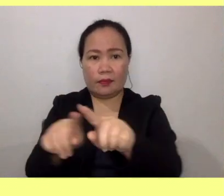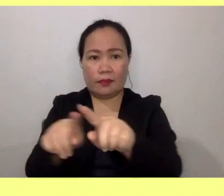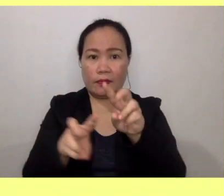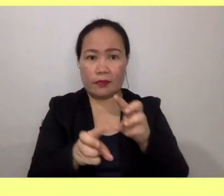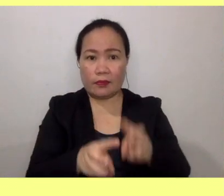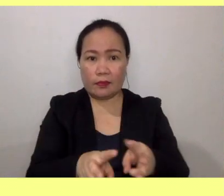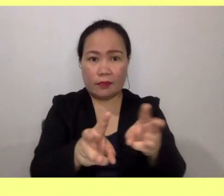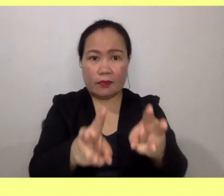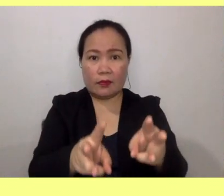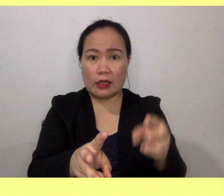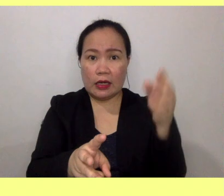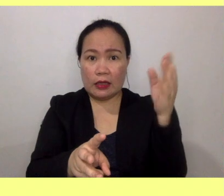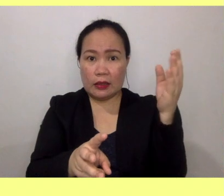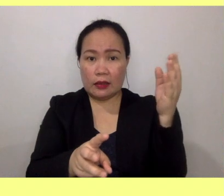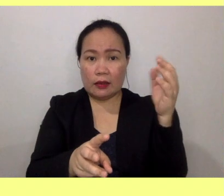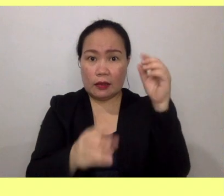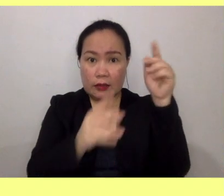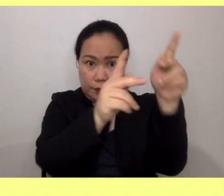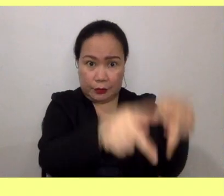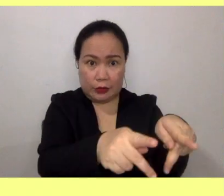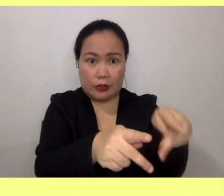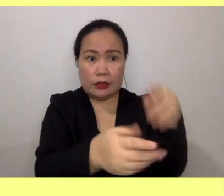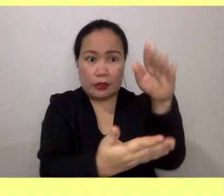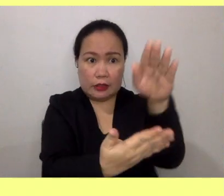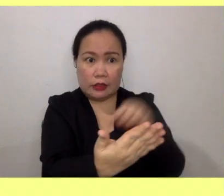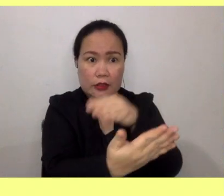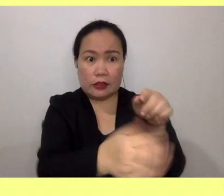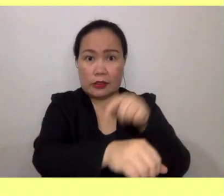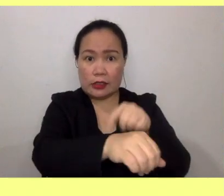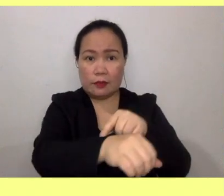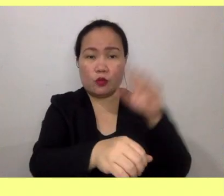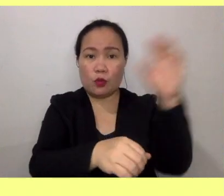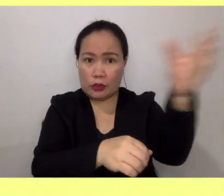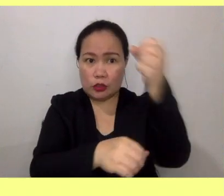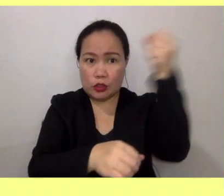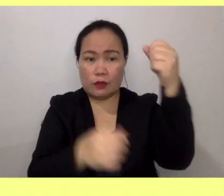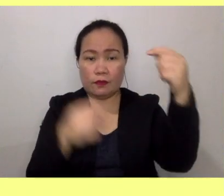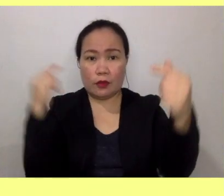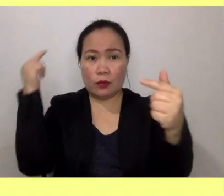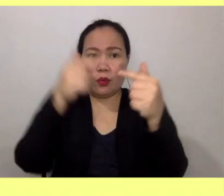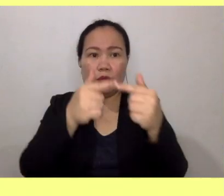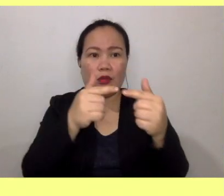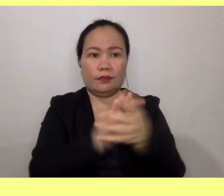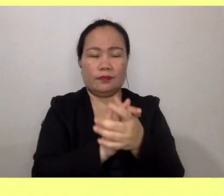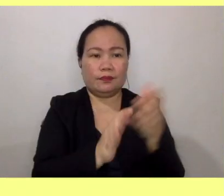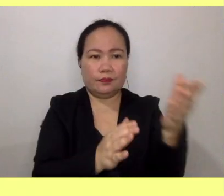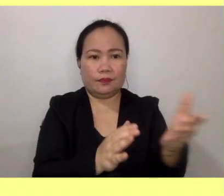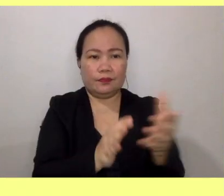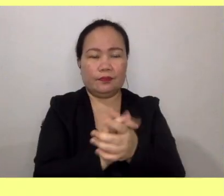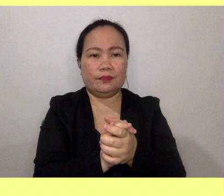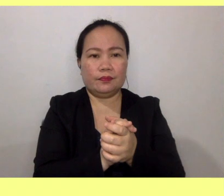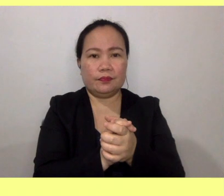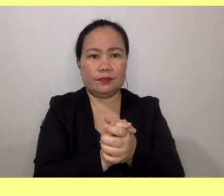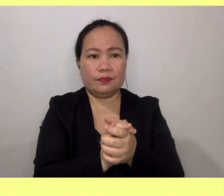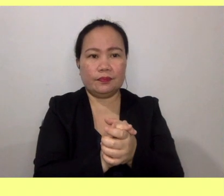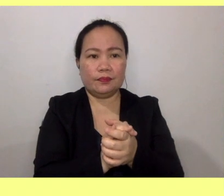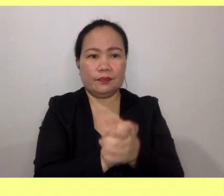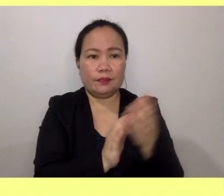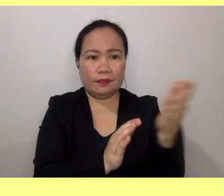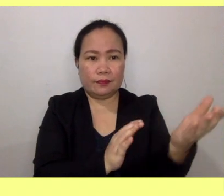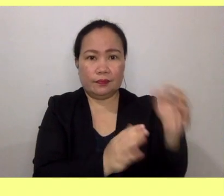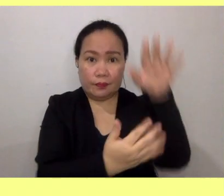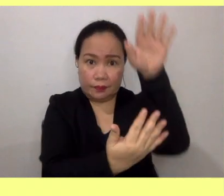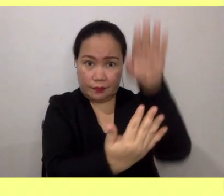various ways he can schedule his time to achieve his goal. So, ito yung nakuha nating inequality kanina.